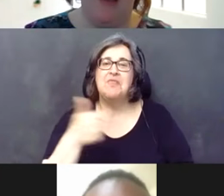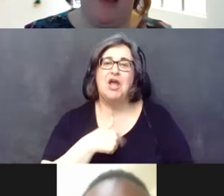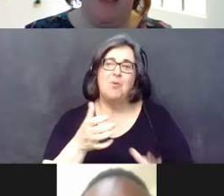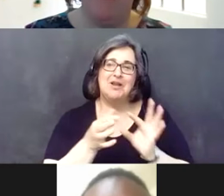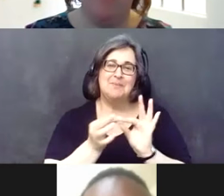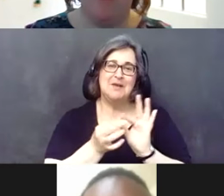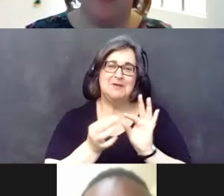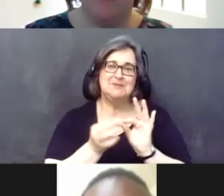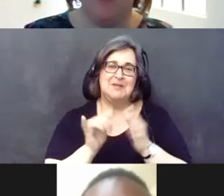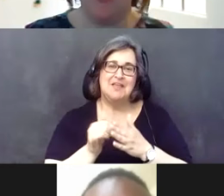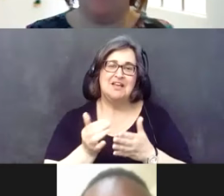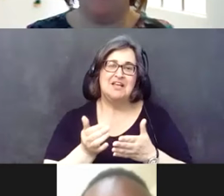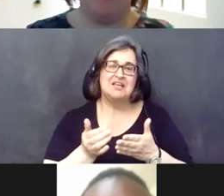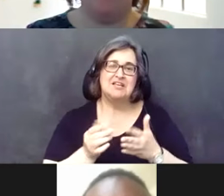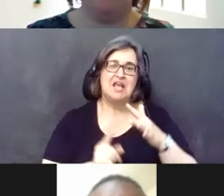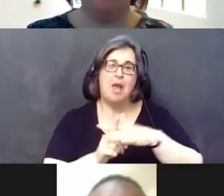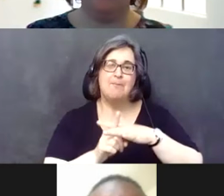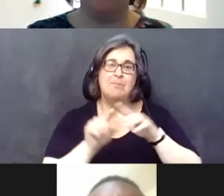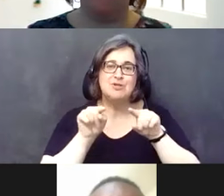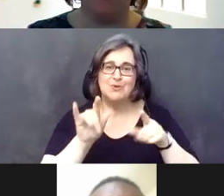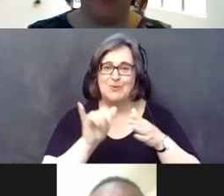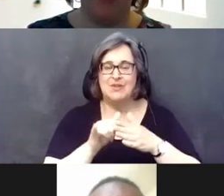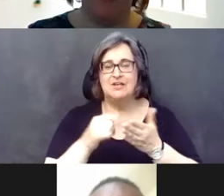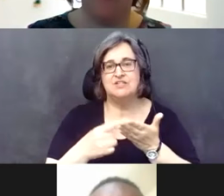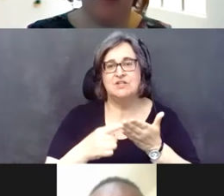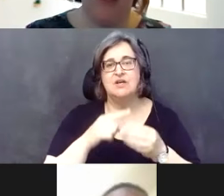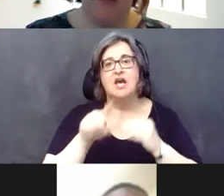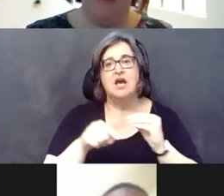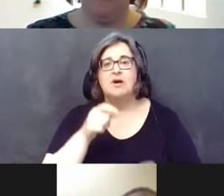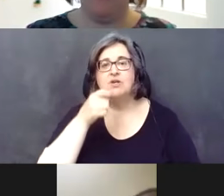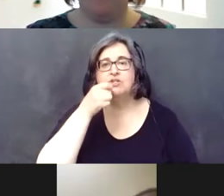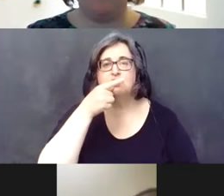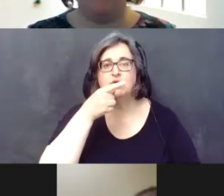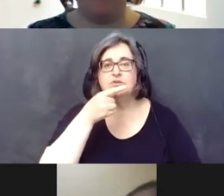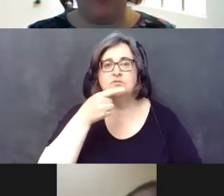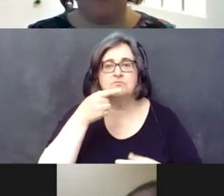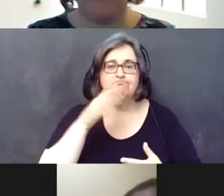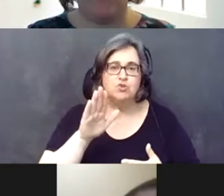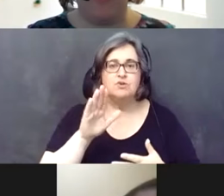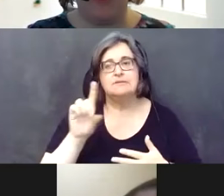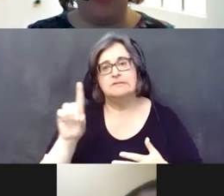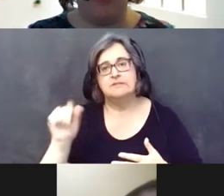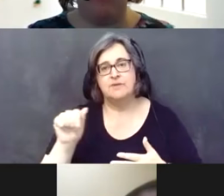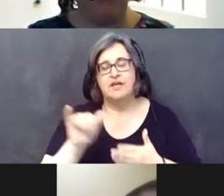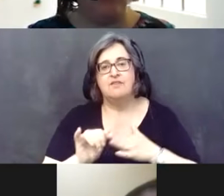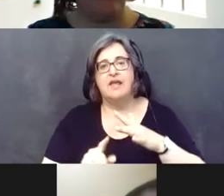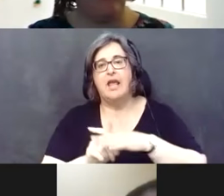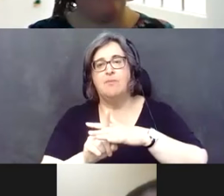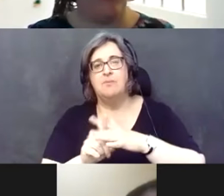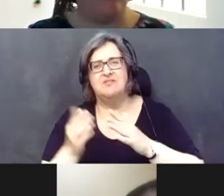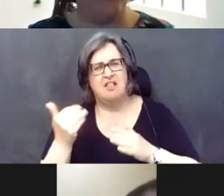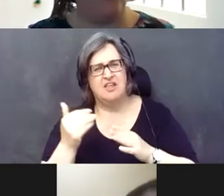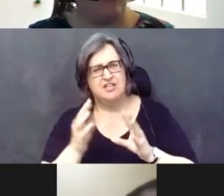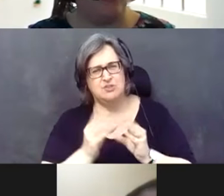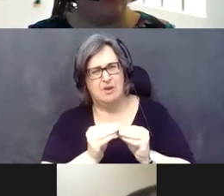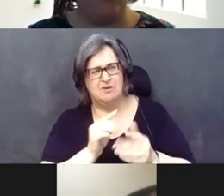that came up in that discussion was around disclosure of disability. And that came up in our last webinar, and I think it came up in